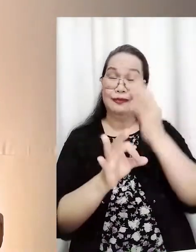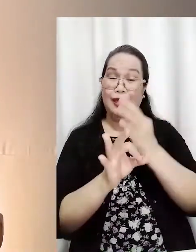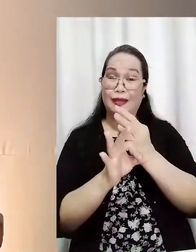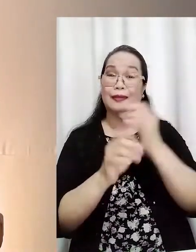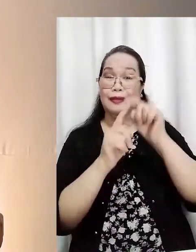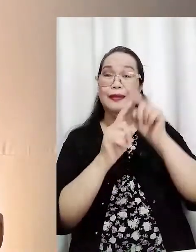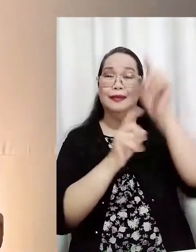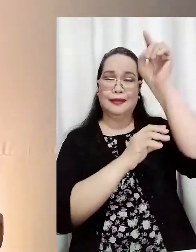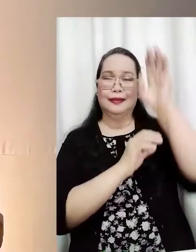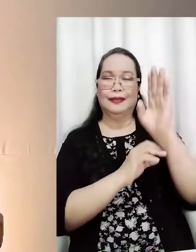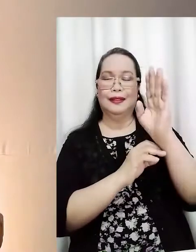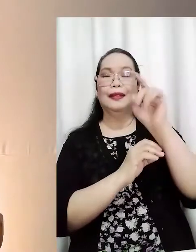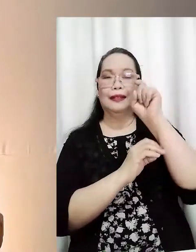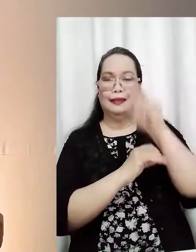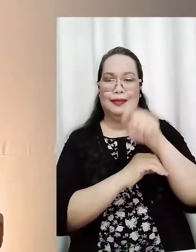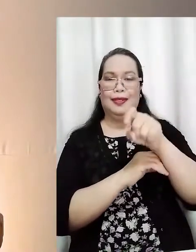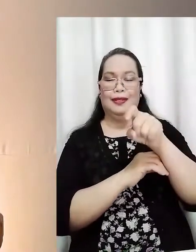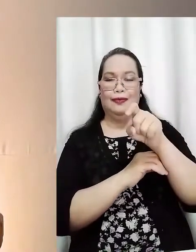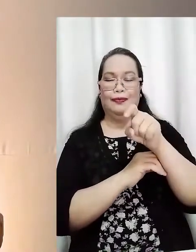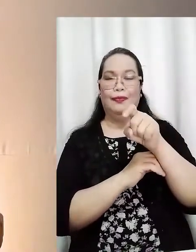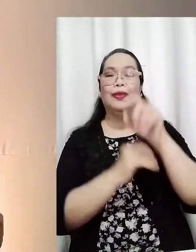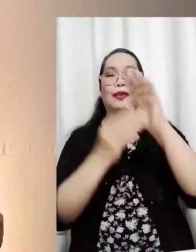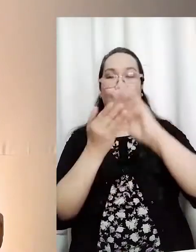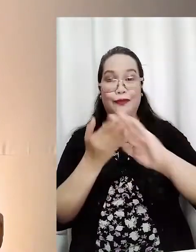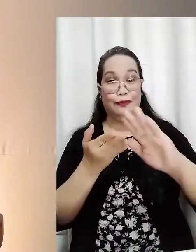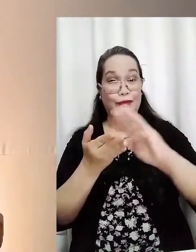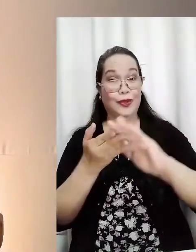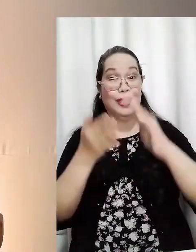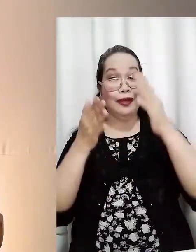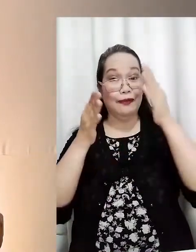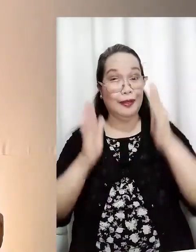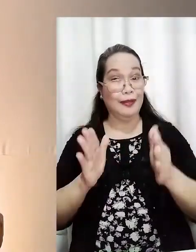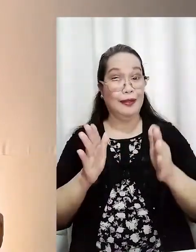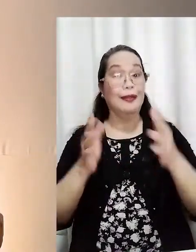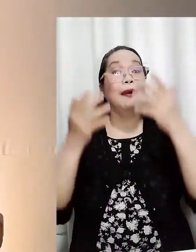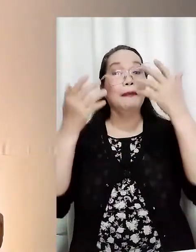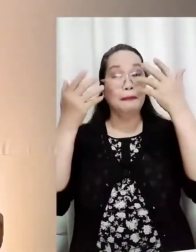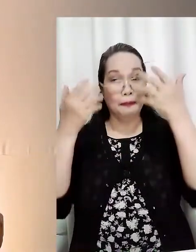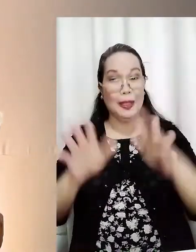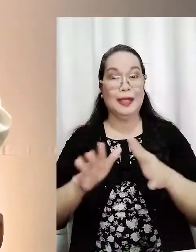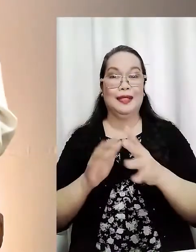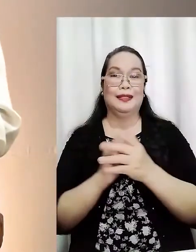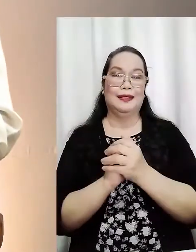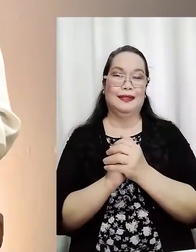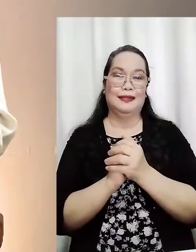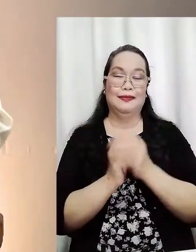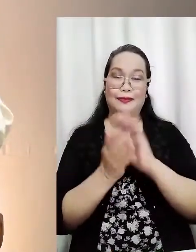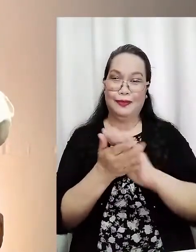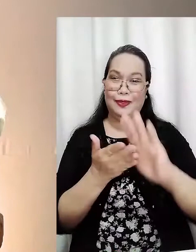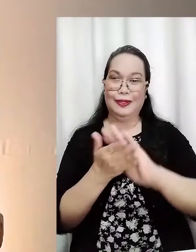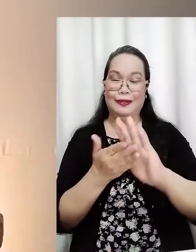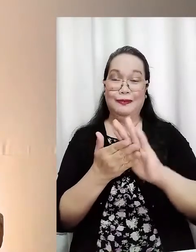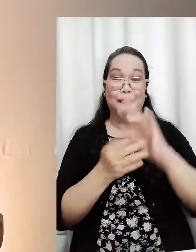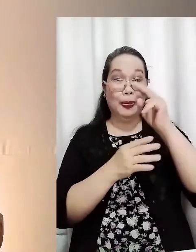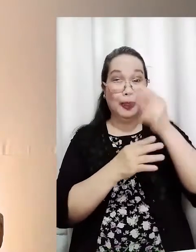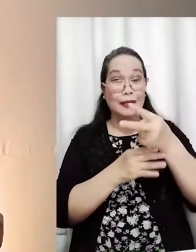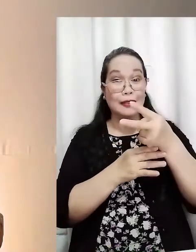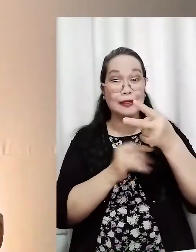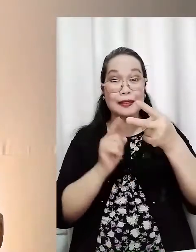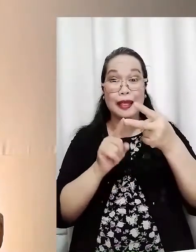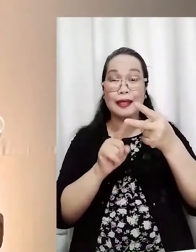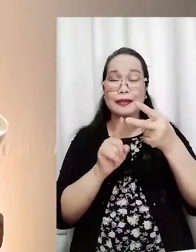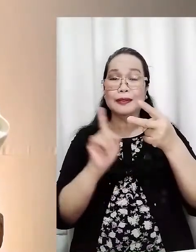live as forgiven. You live under the grace of Christ. And then second, there's a conscious